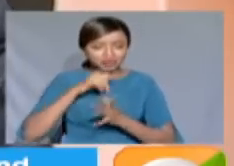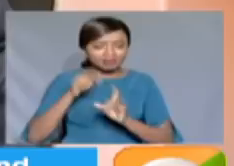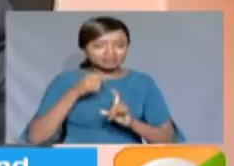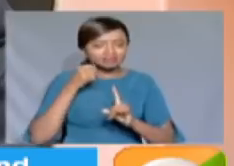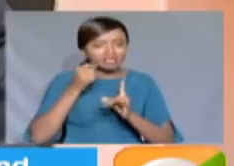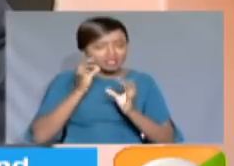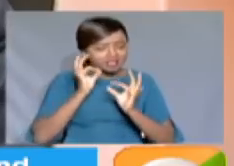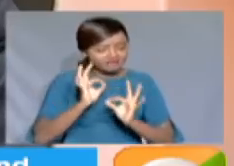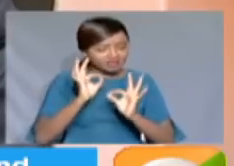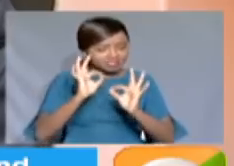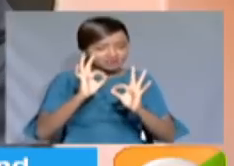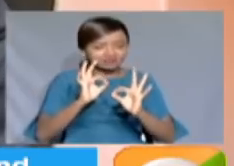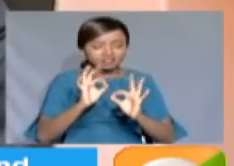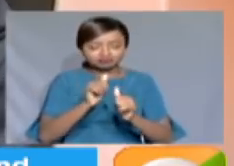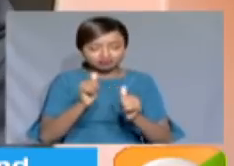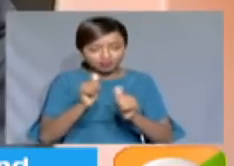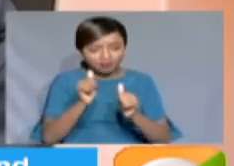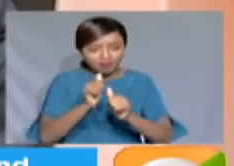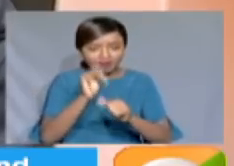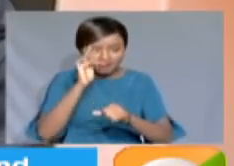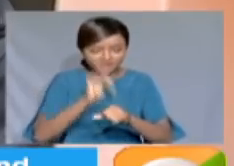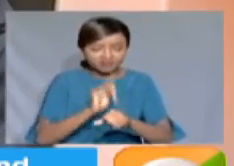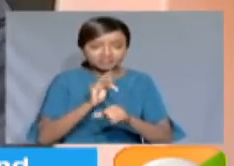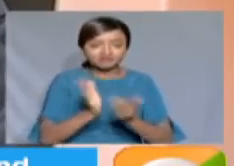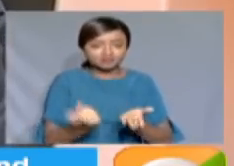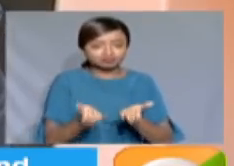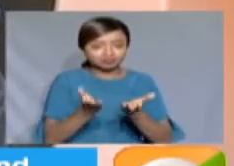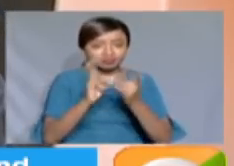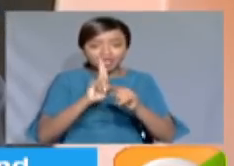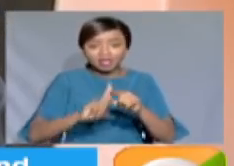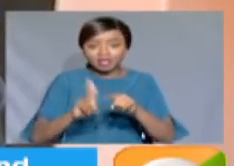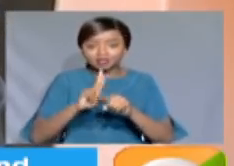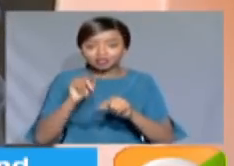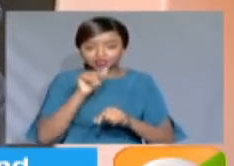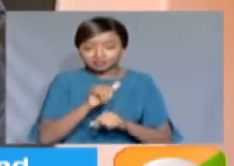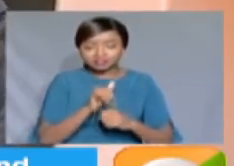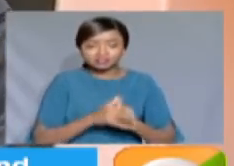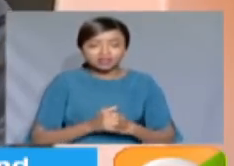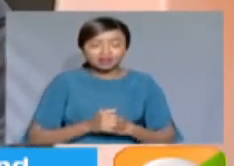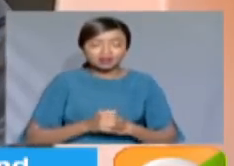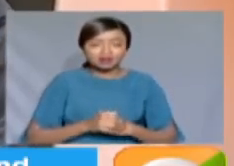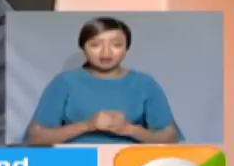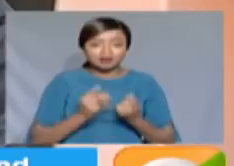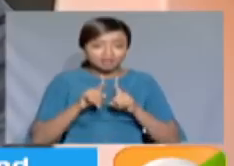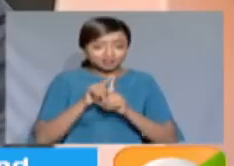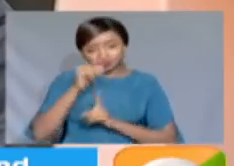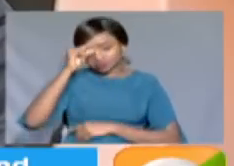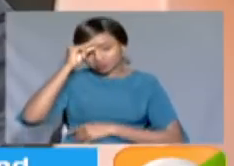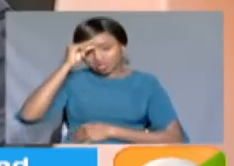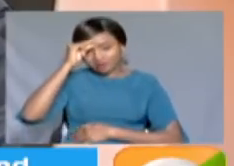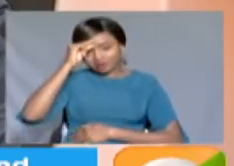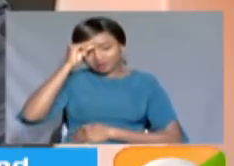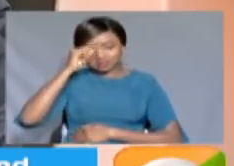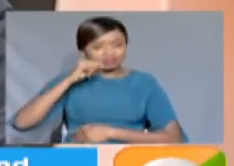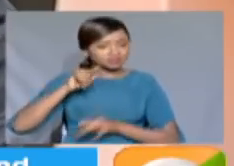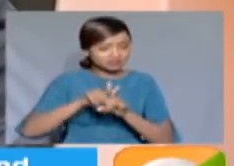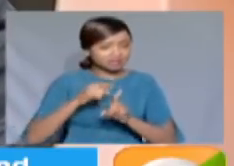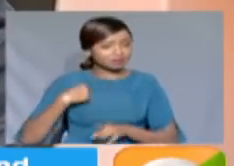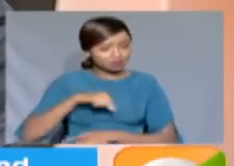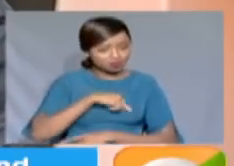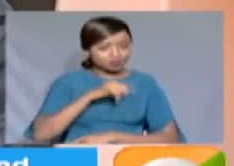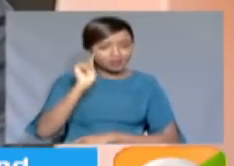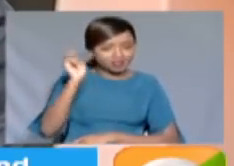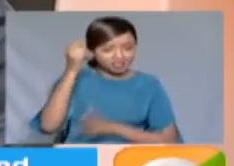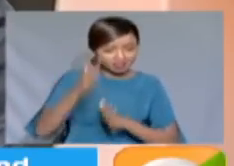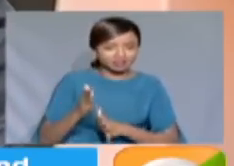it. And that's why I mentioned from the beginning that besides doing this expressway, government, ourselves can have, because that is our